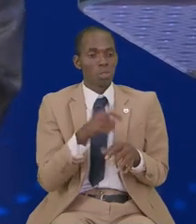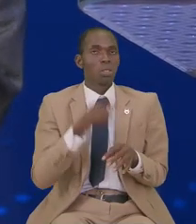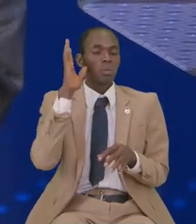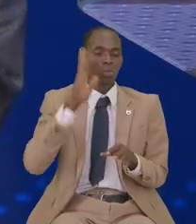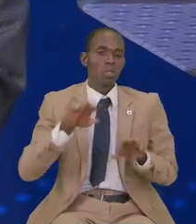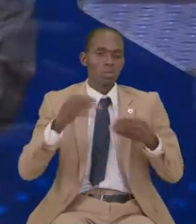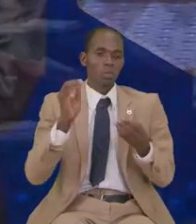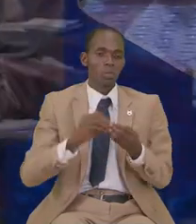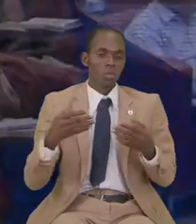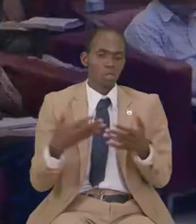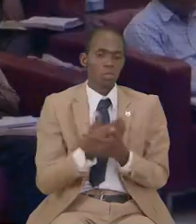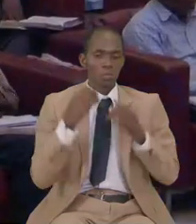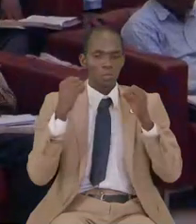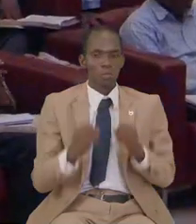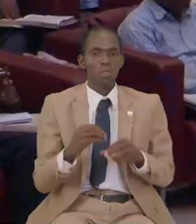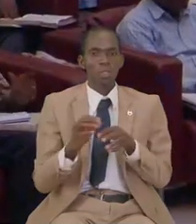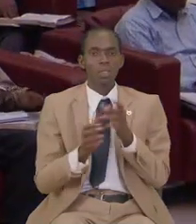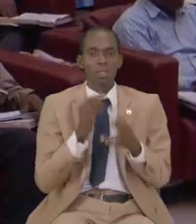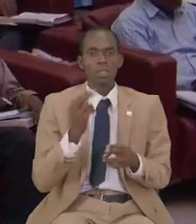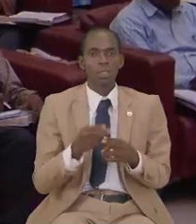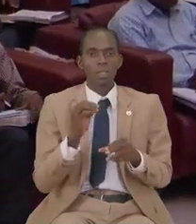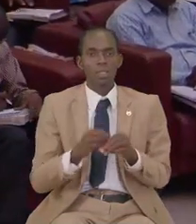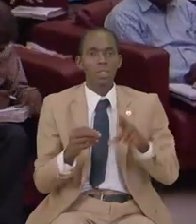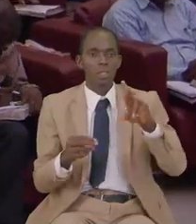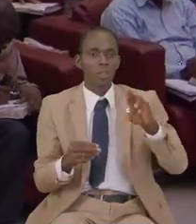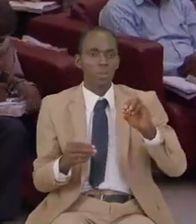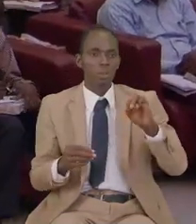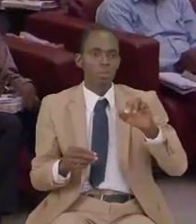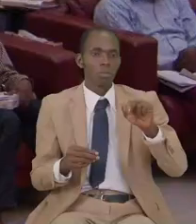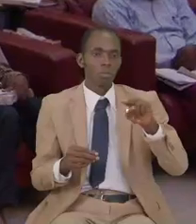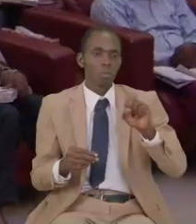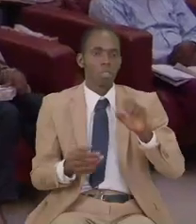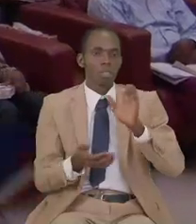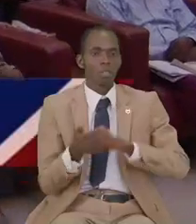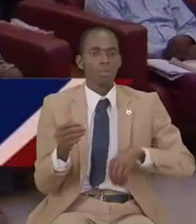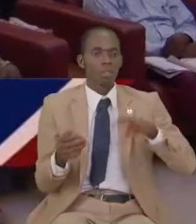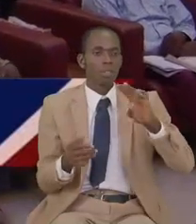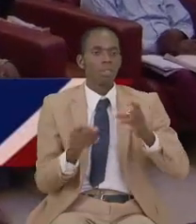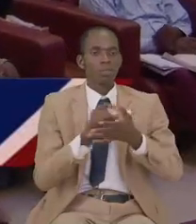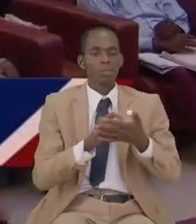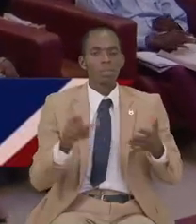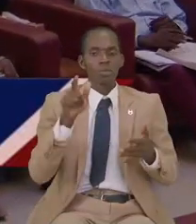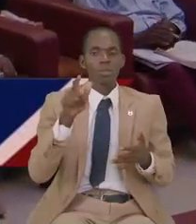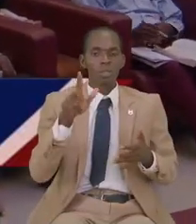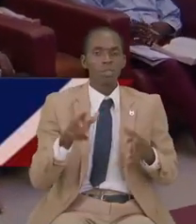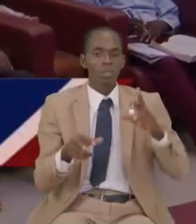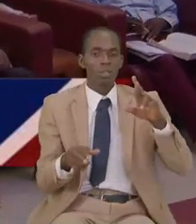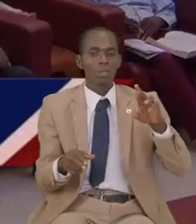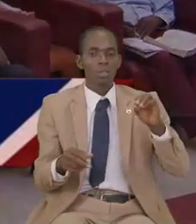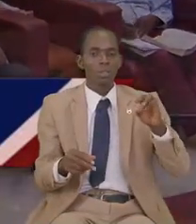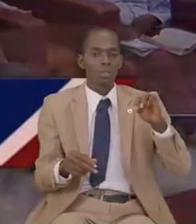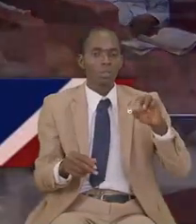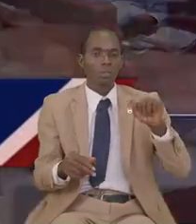in Jesus' name. We're looking at Romans chapter 3, and we're reading from verse 23. Romans chapter 3, we're looking at